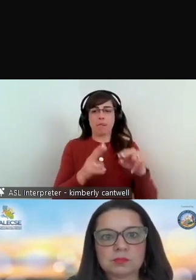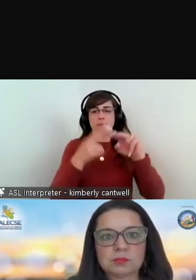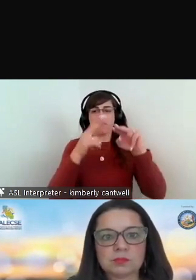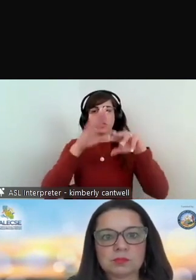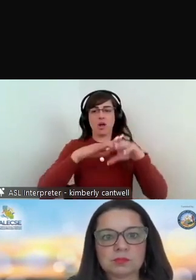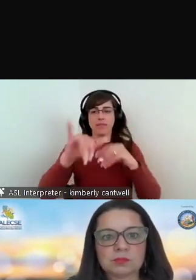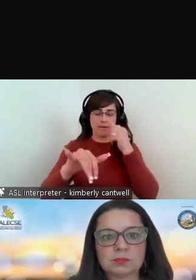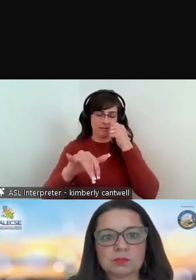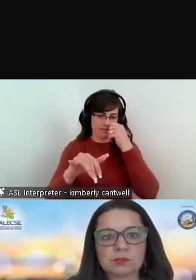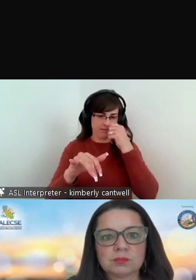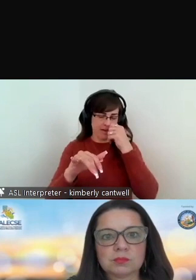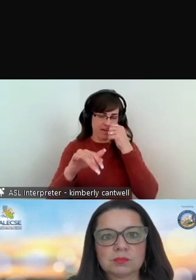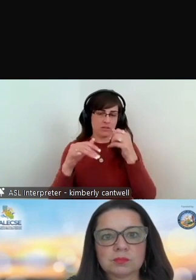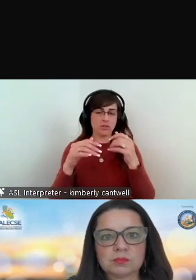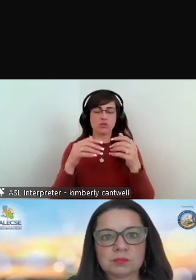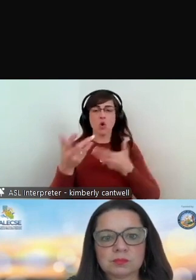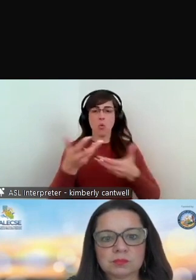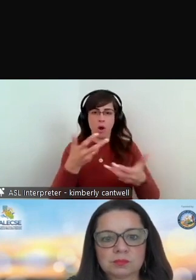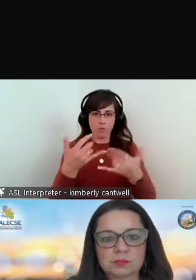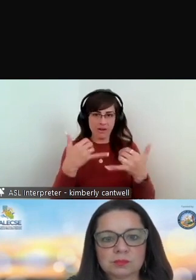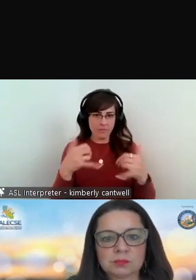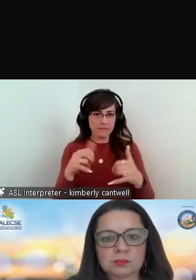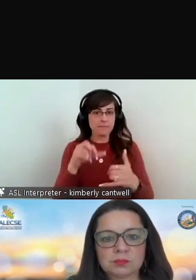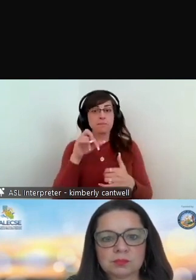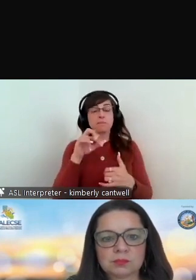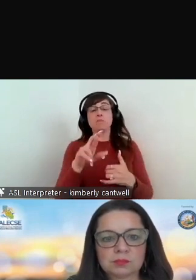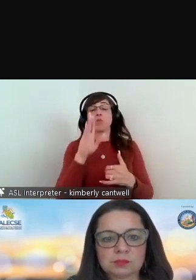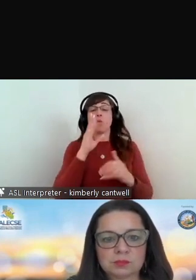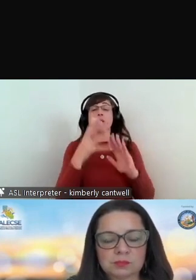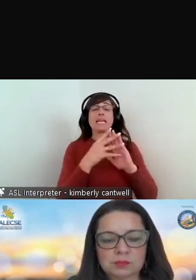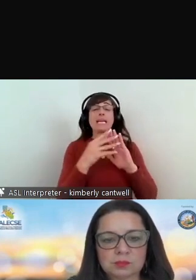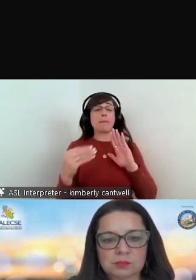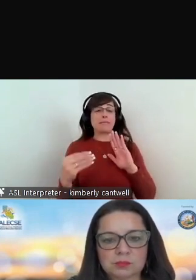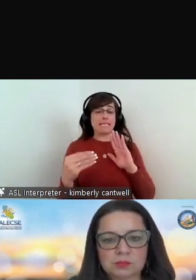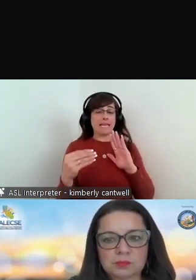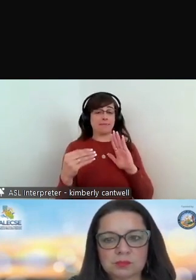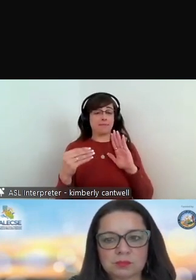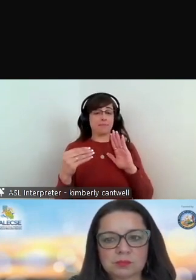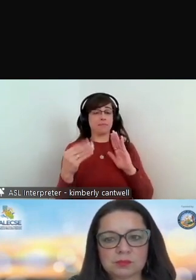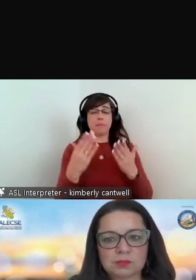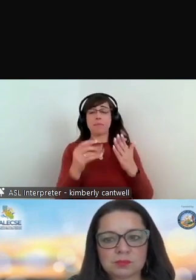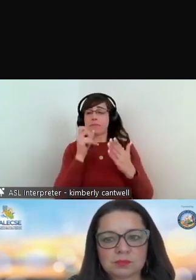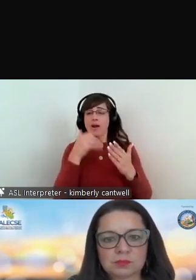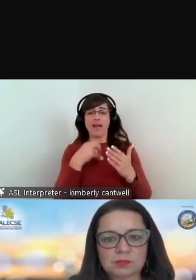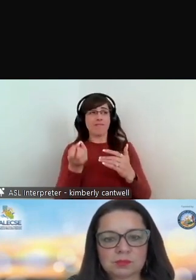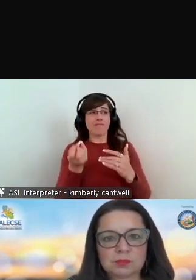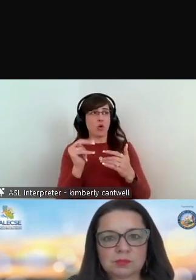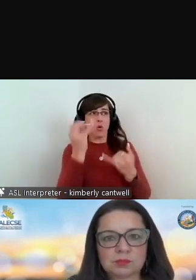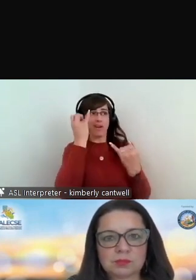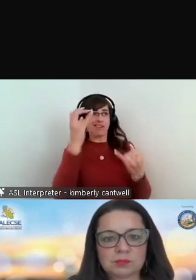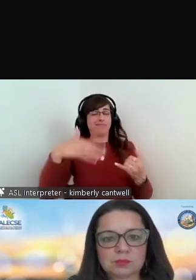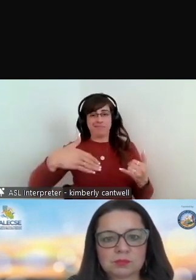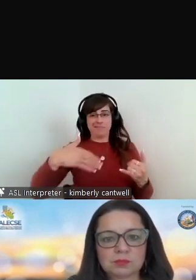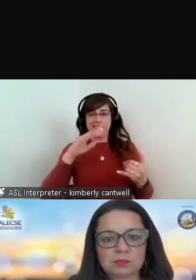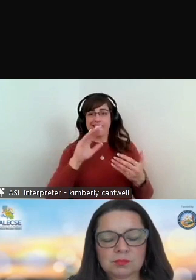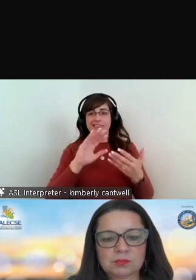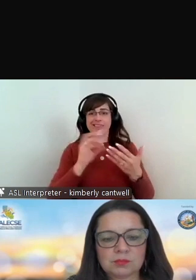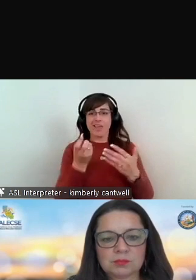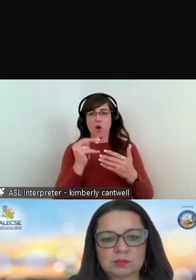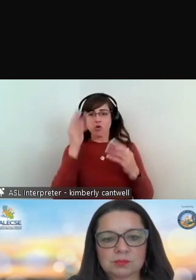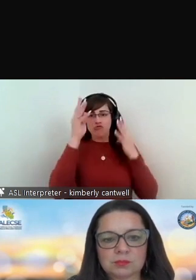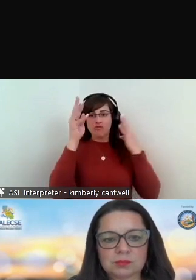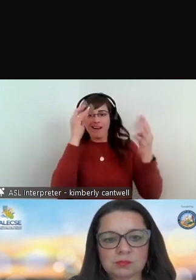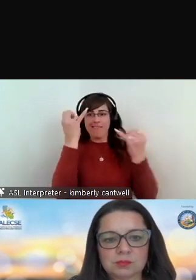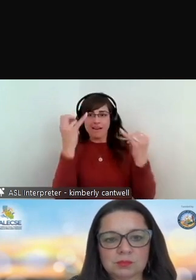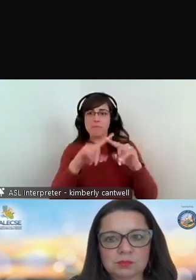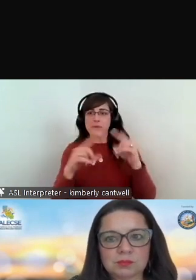them, like in cooperative play. Or are they going to imitate you? So maybe they don't have their own ideas yet, their own creative ideas yet, but they